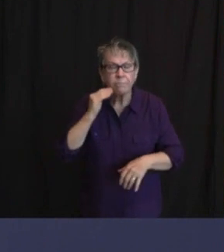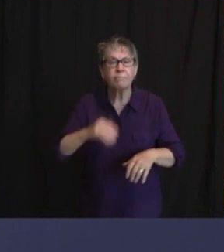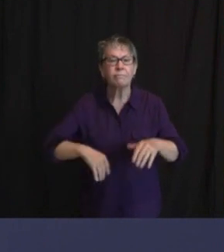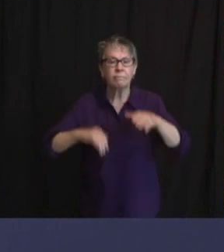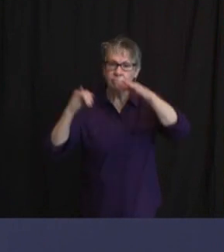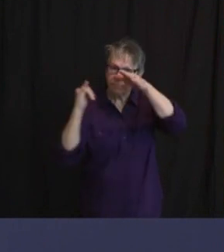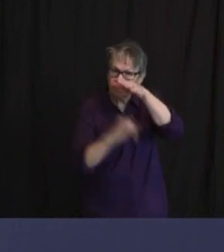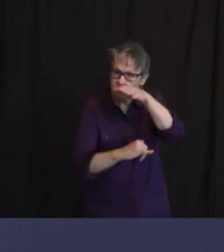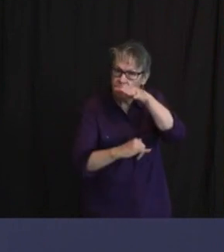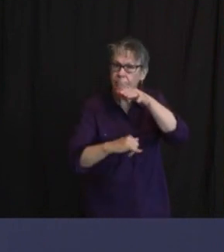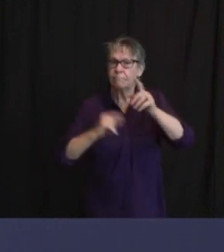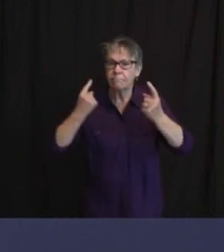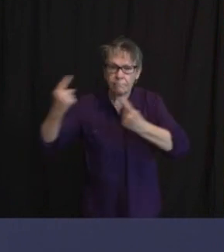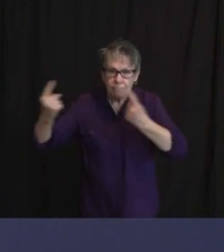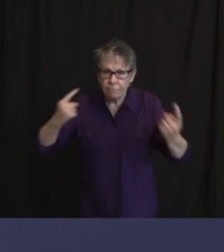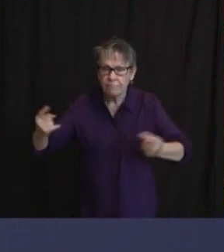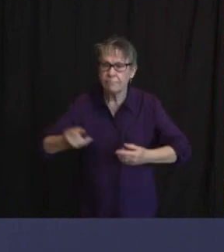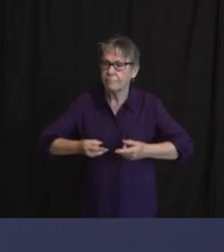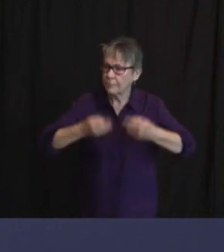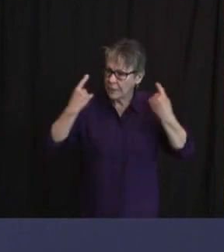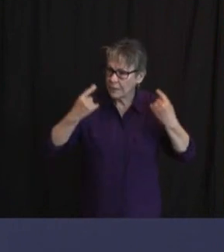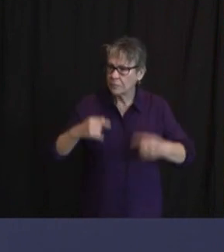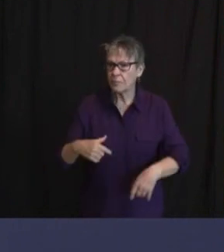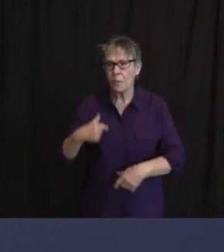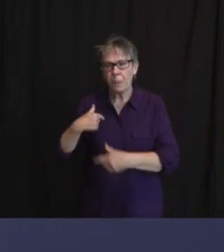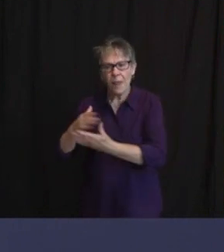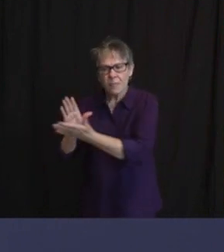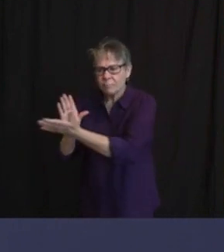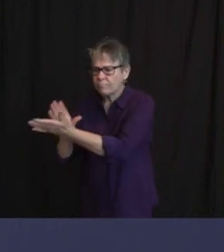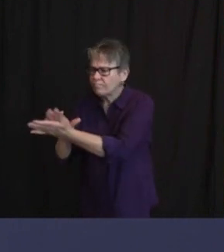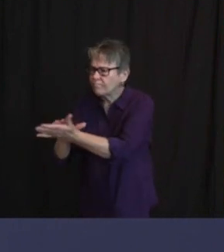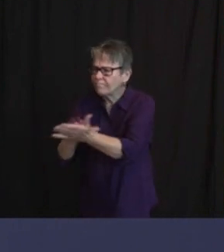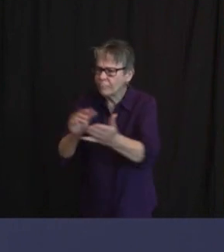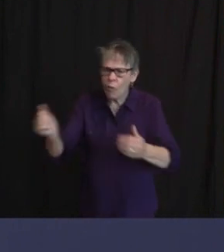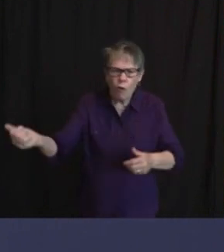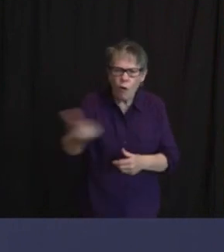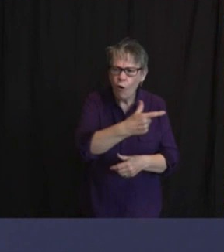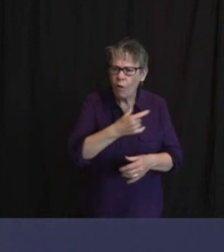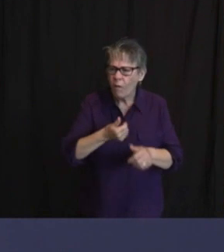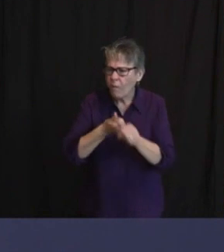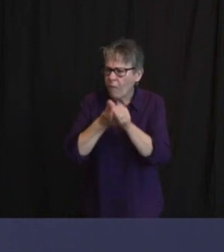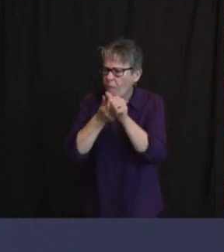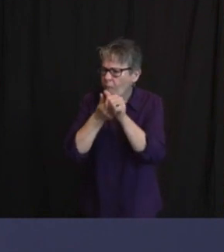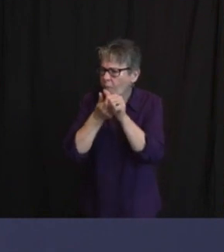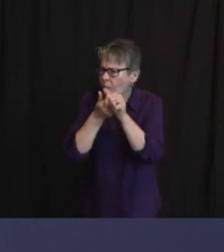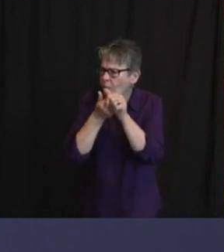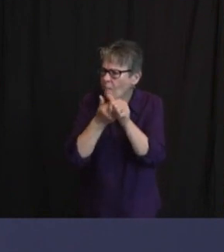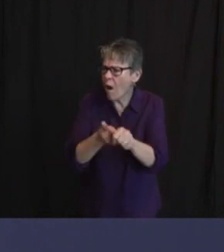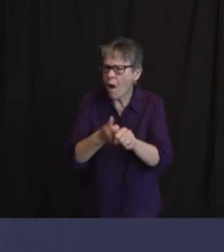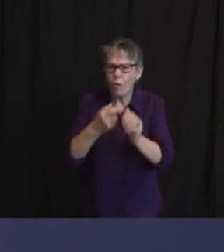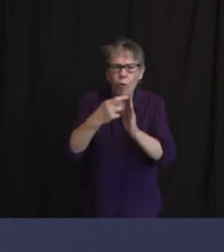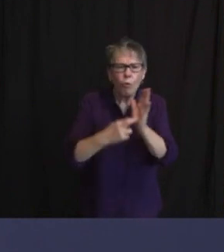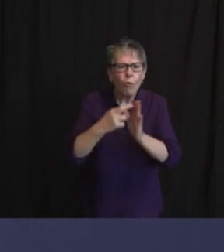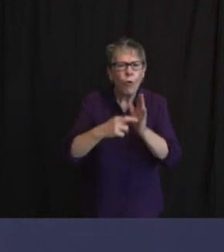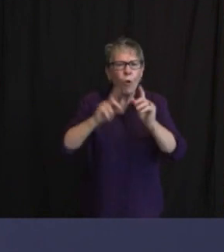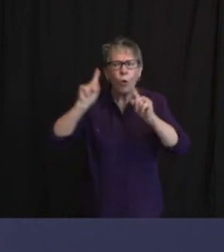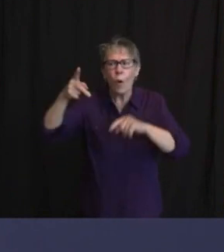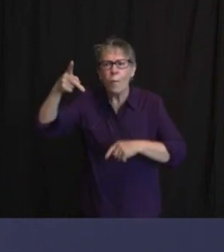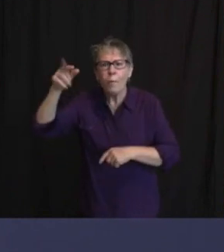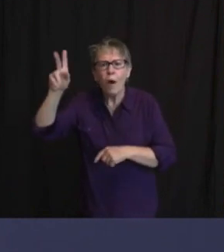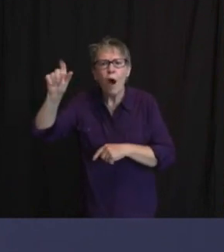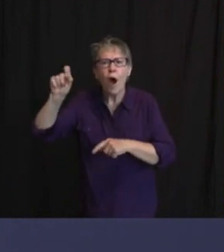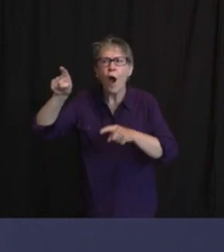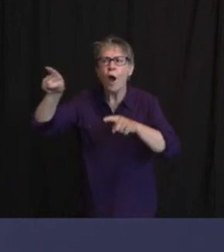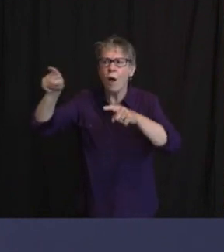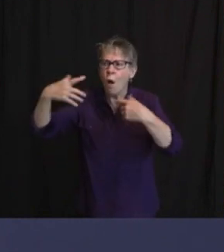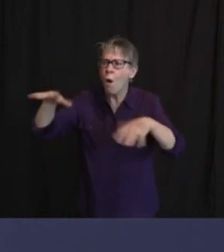you all observed, because it was overwhelmingly really good, and that's going to allow us to move the ball. If we keep that up,